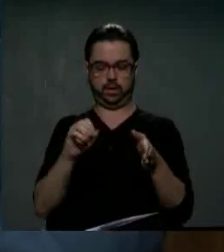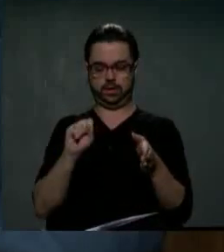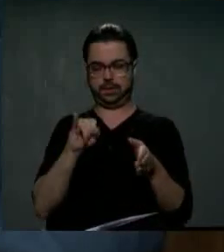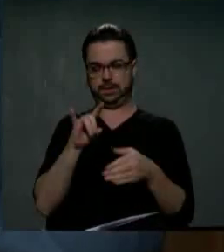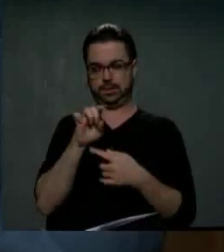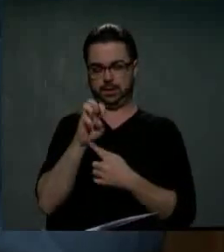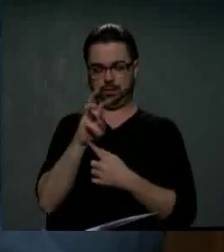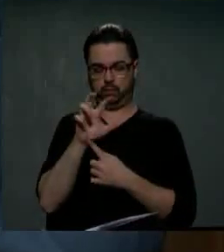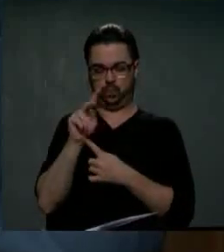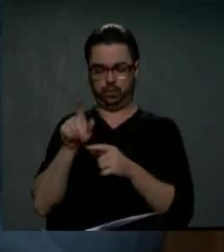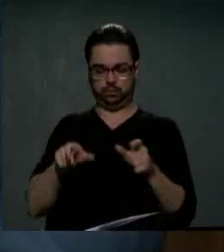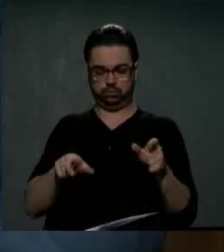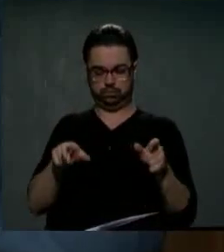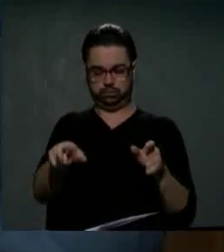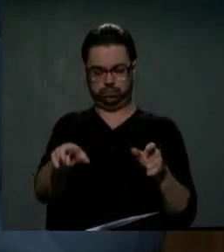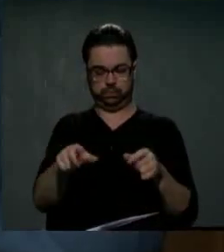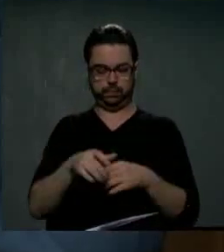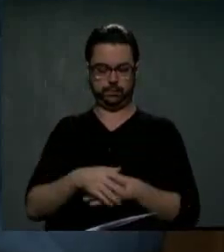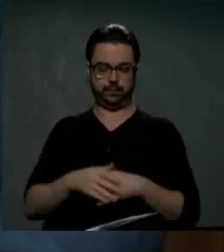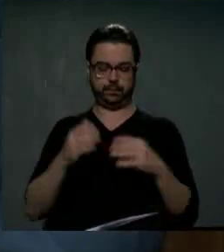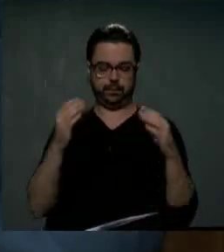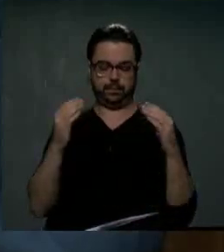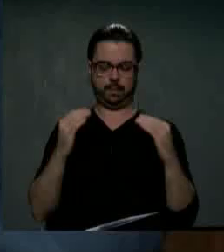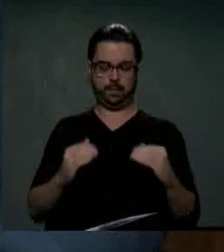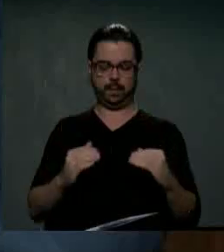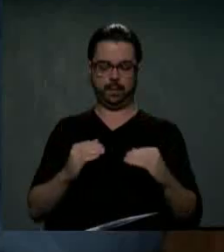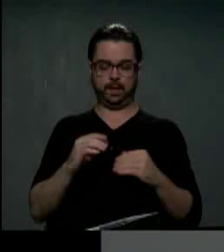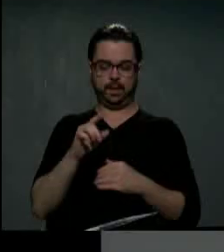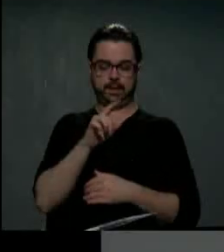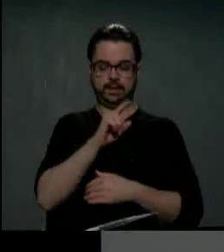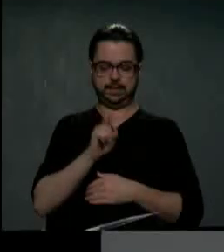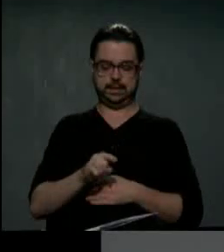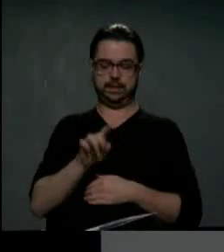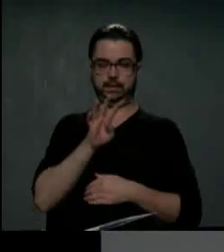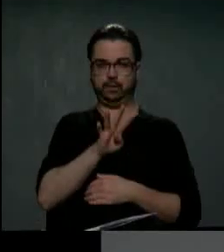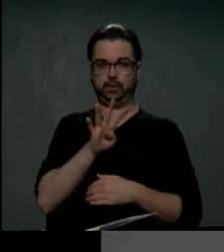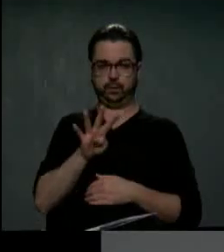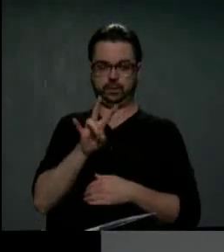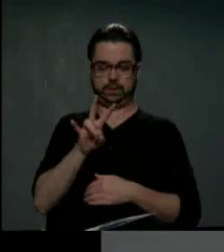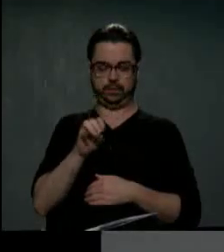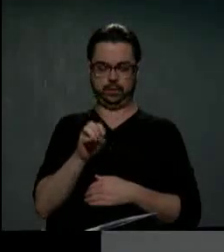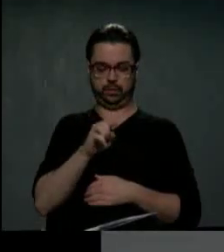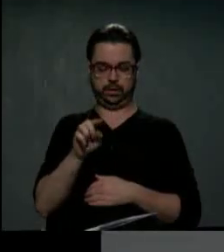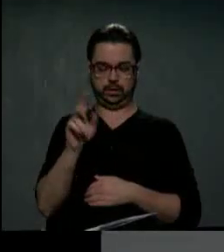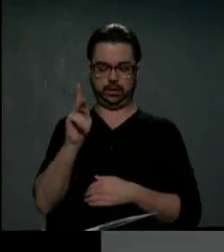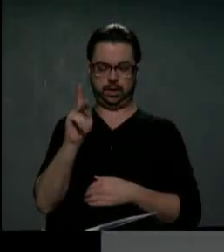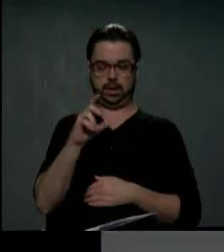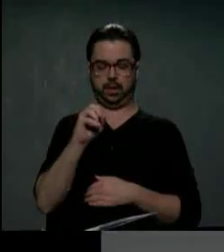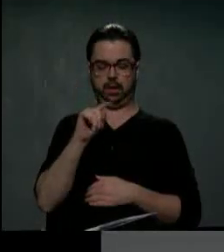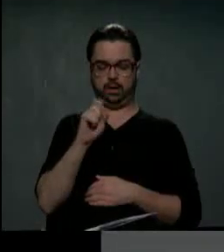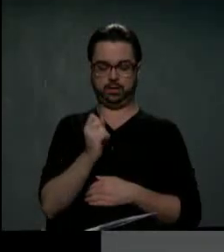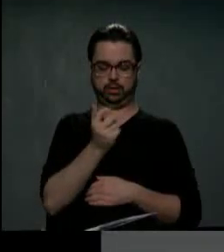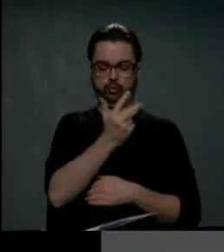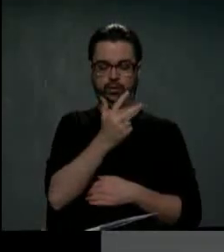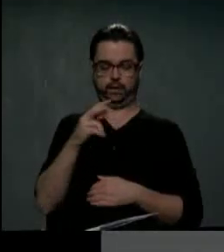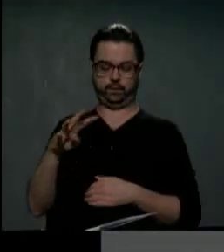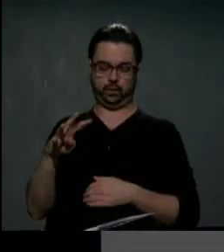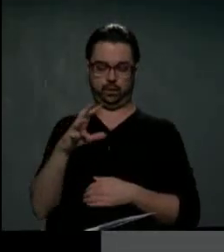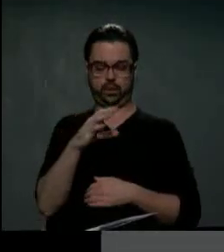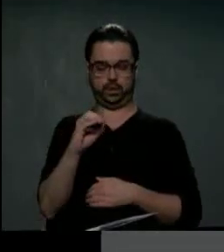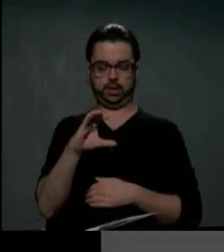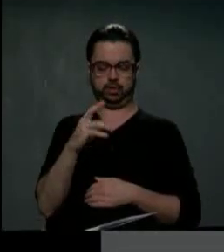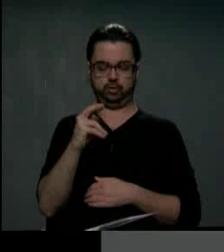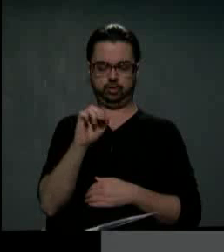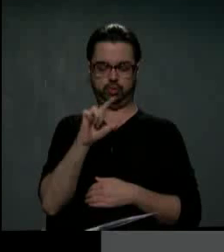Z-4470-K, lots 3 and 4, Chenal Park Center, zoning site plan review, located at 15112 and 15104 Chenal